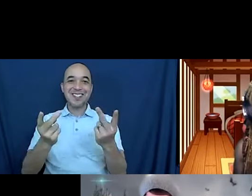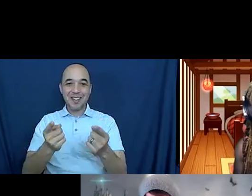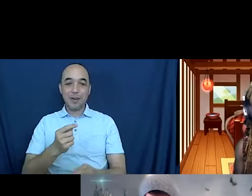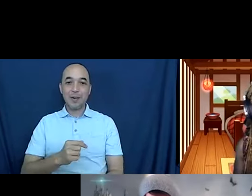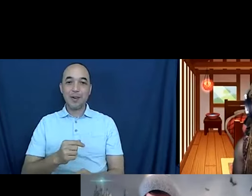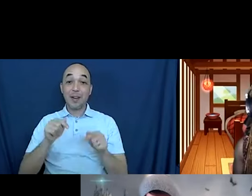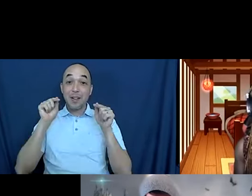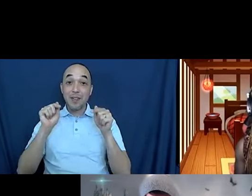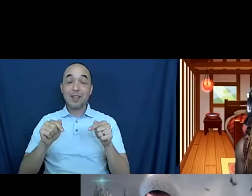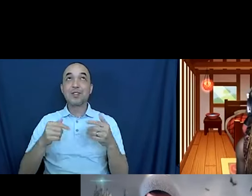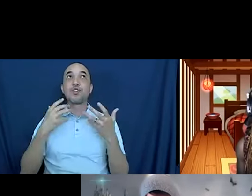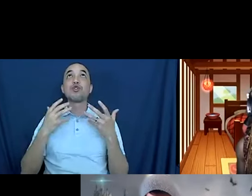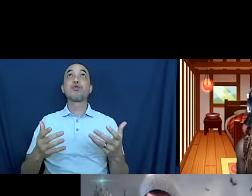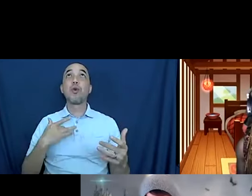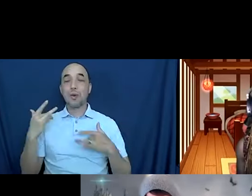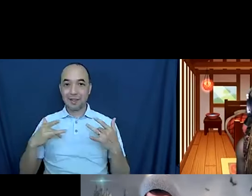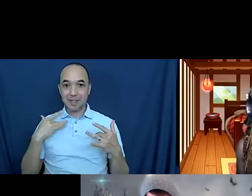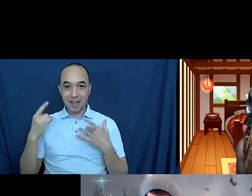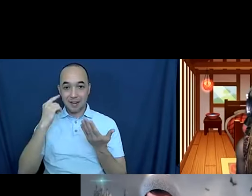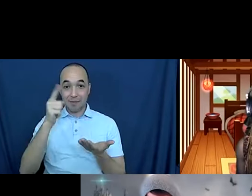so exciting for me.